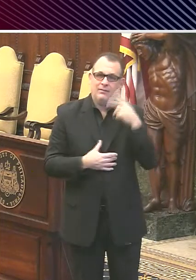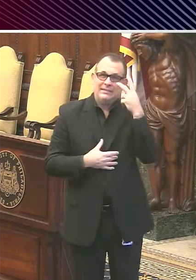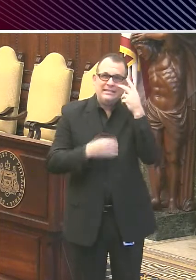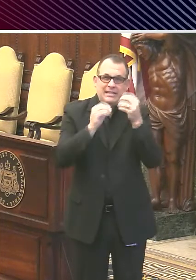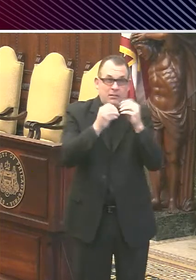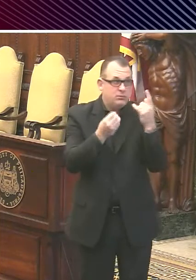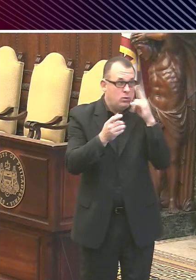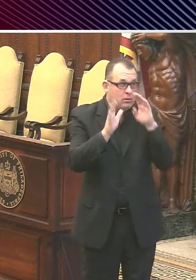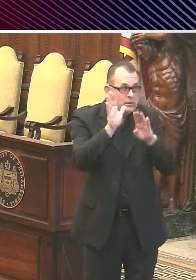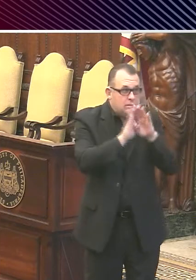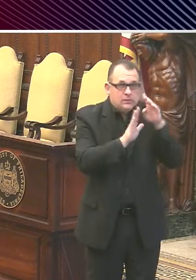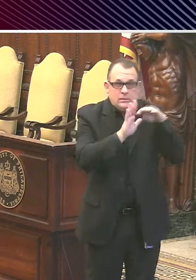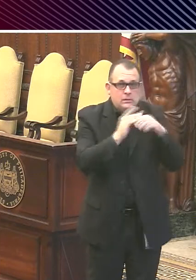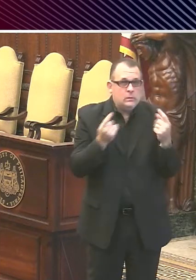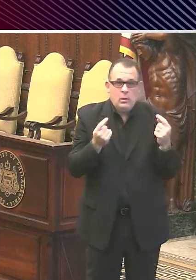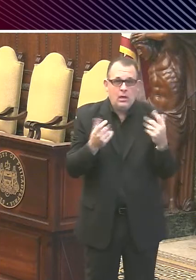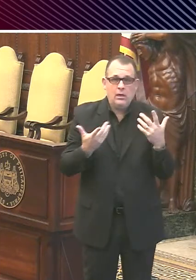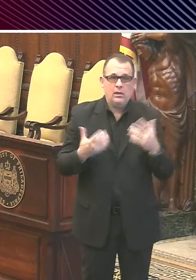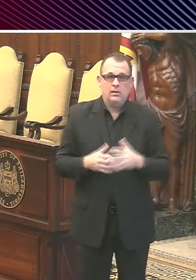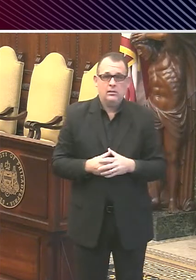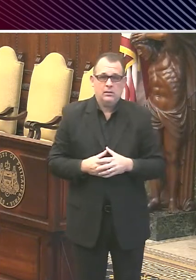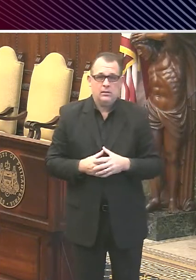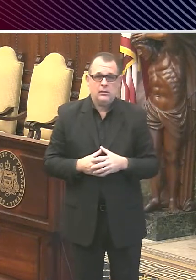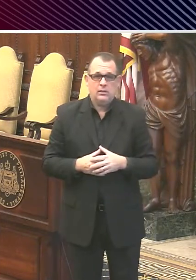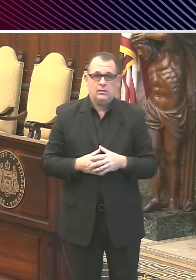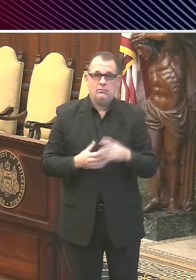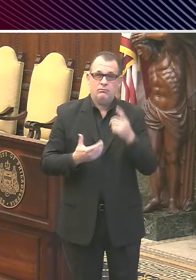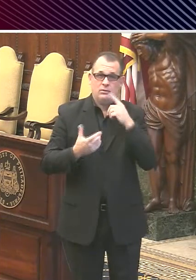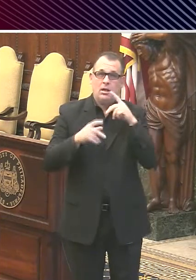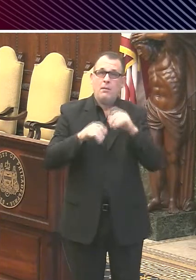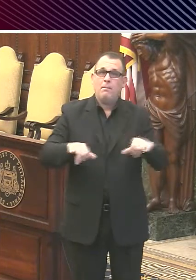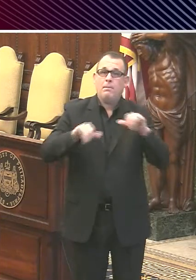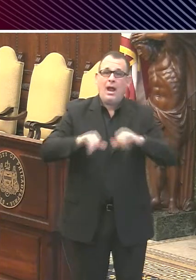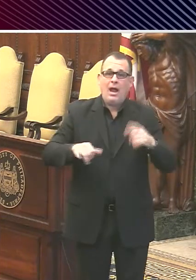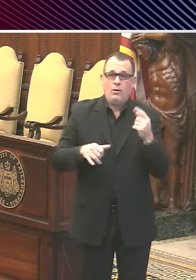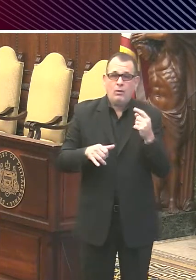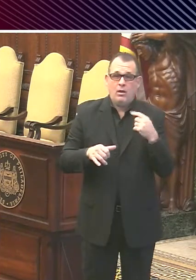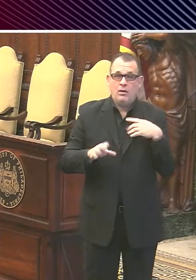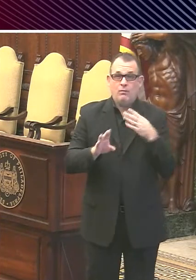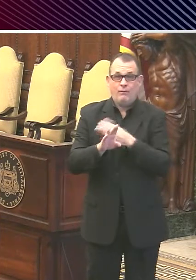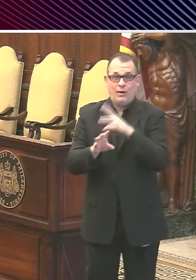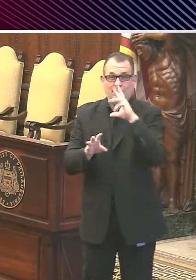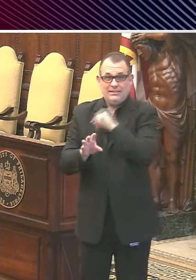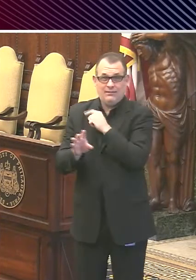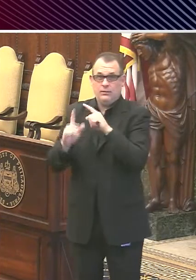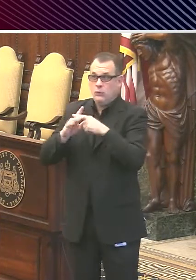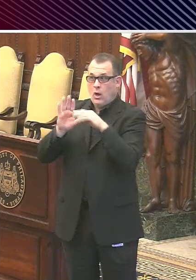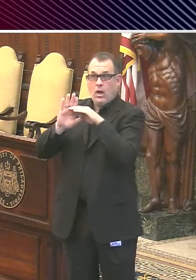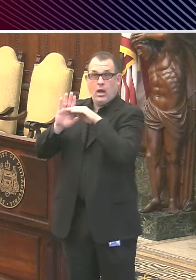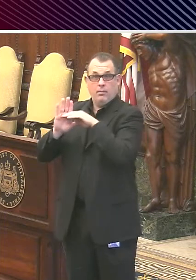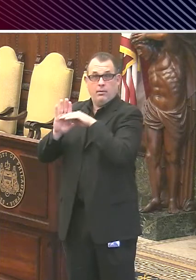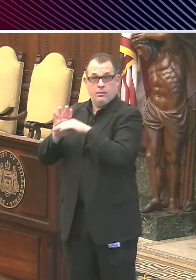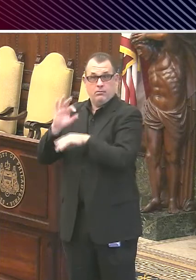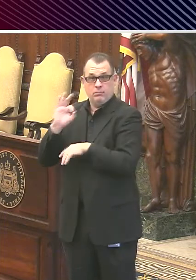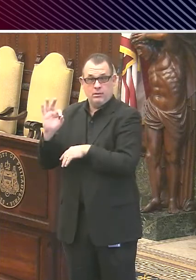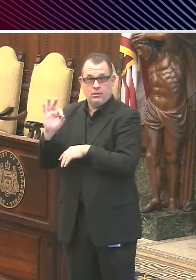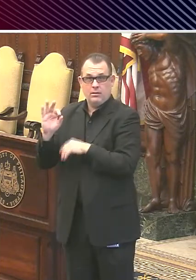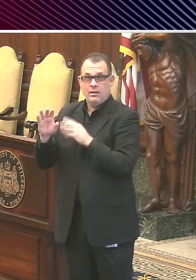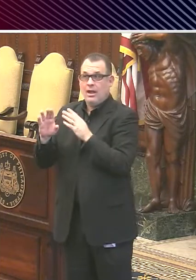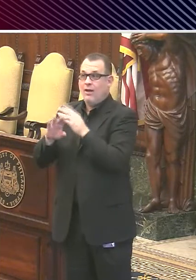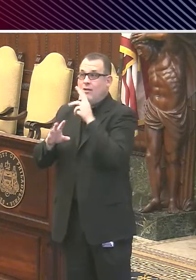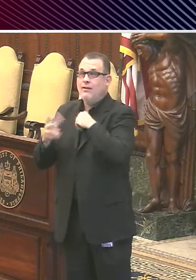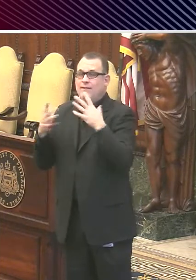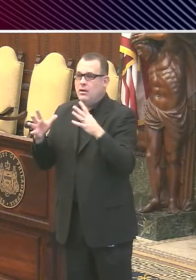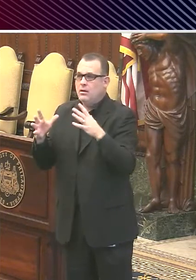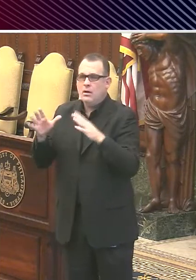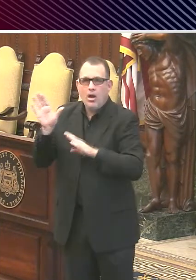seeing is clearly a decrease in the number of cases daily before Thanksgiving, followed by a sharp increase after Thanksgiving. So let me give